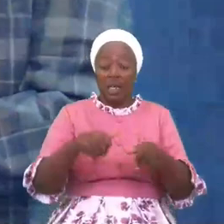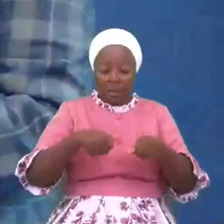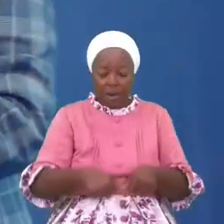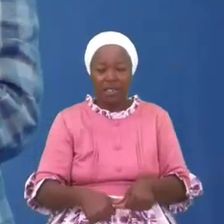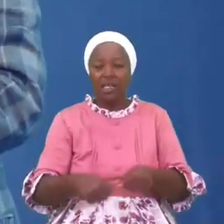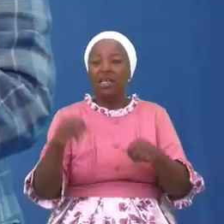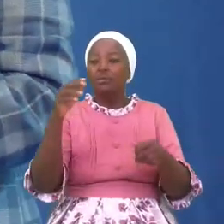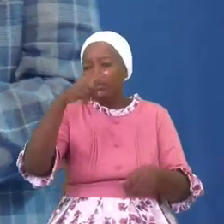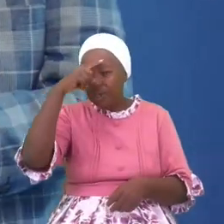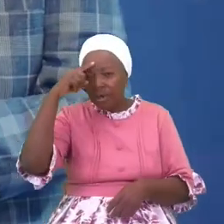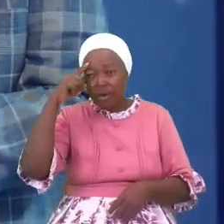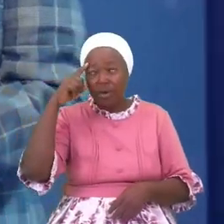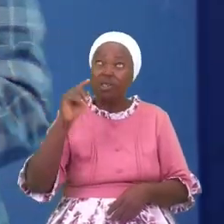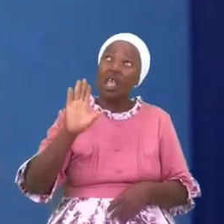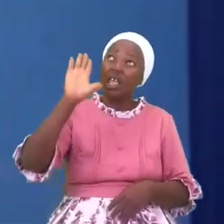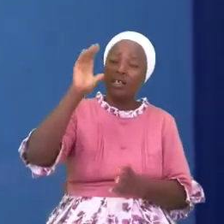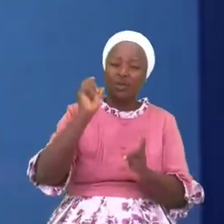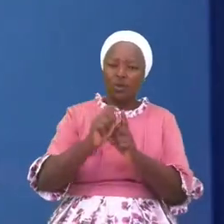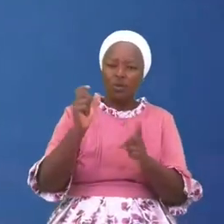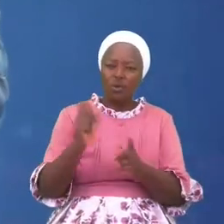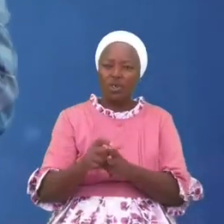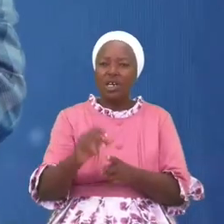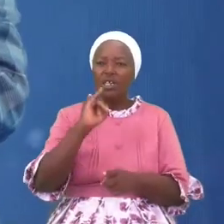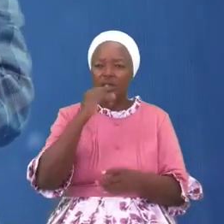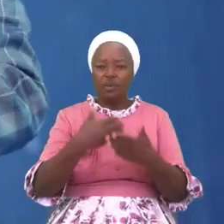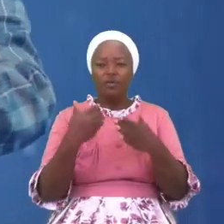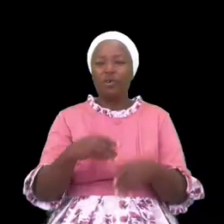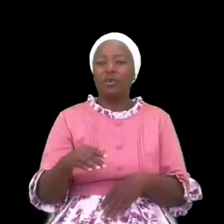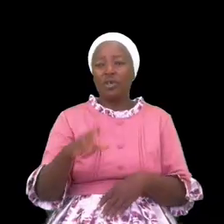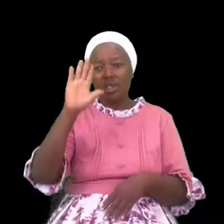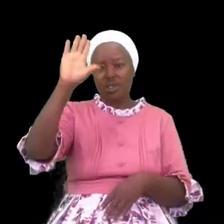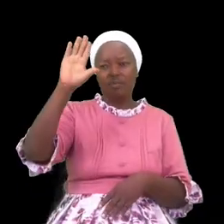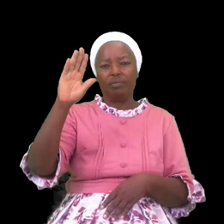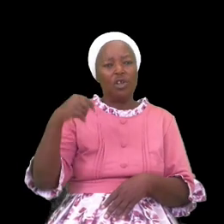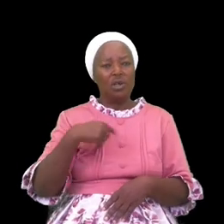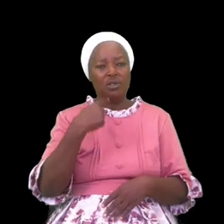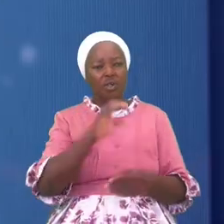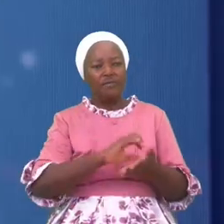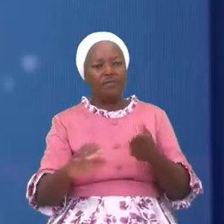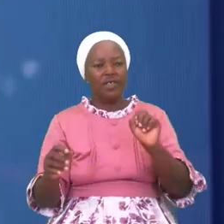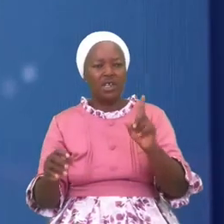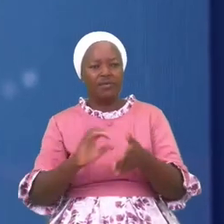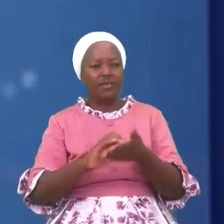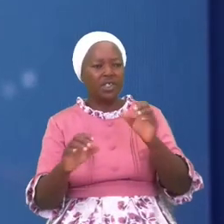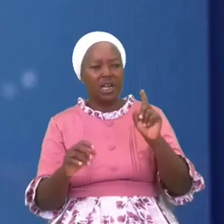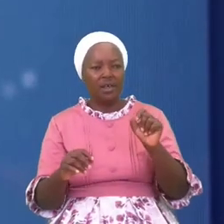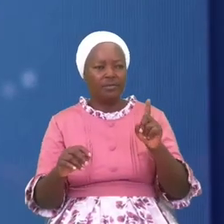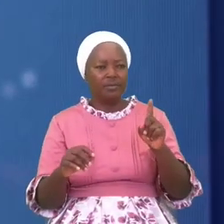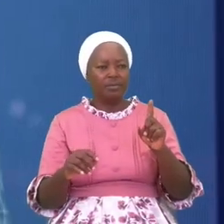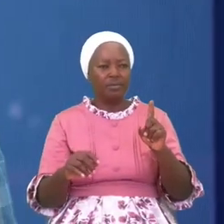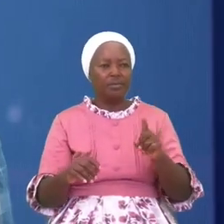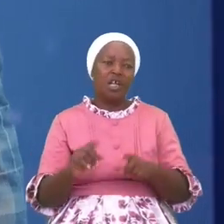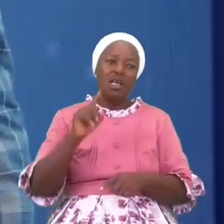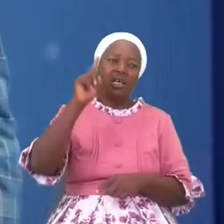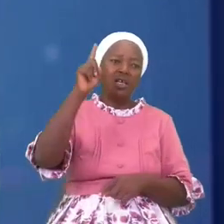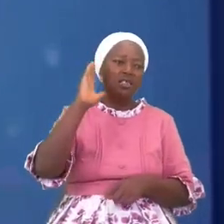before him. We're told in verse 11, it says in verse 11, he shall feed his flock like a shepherd.